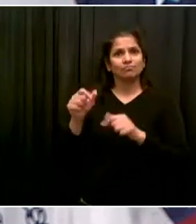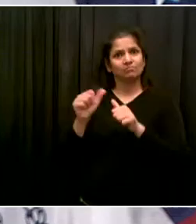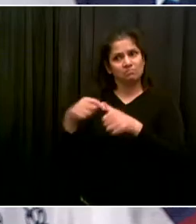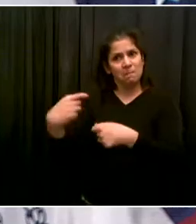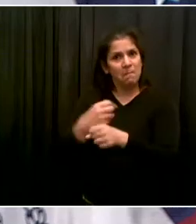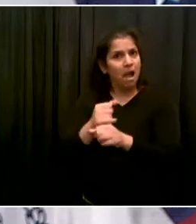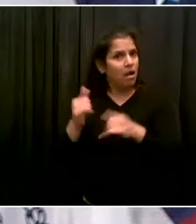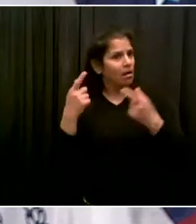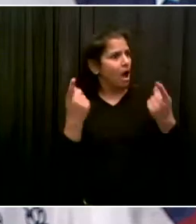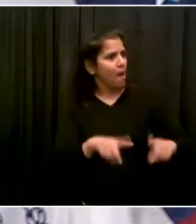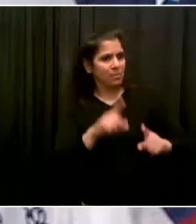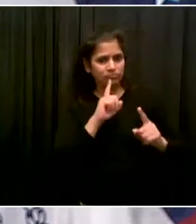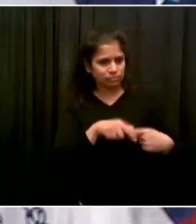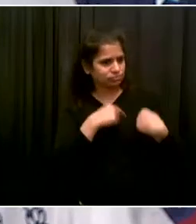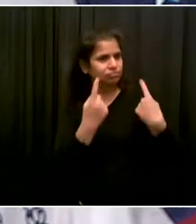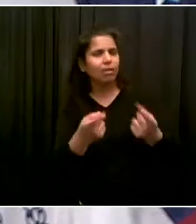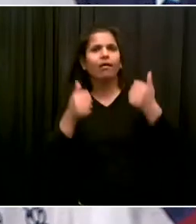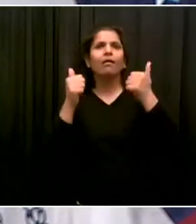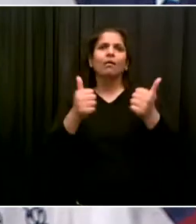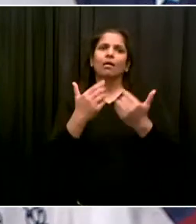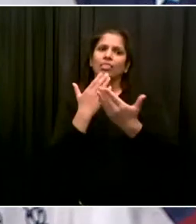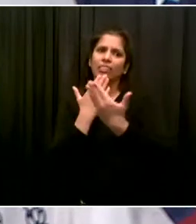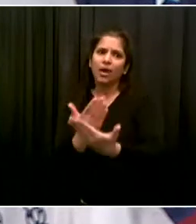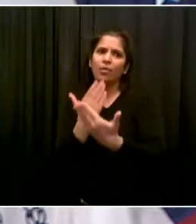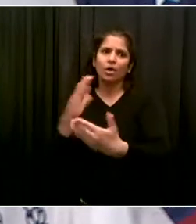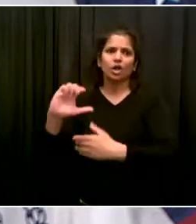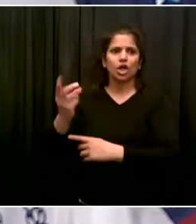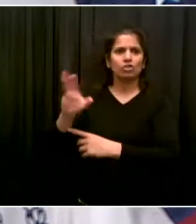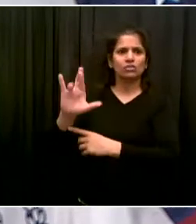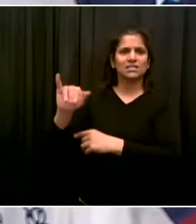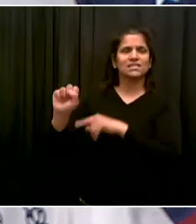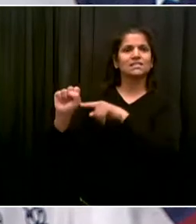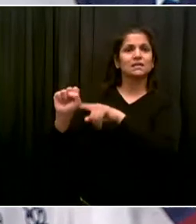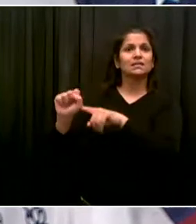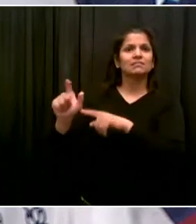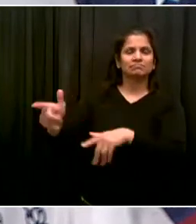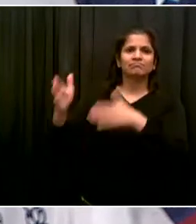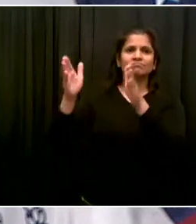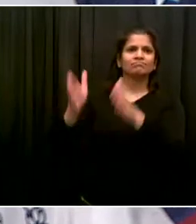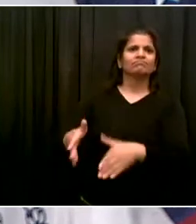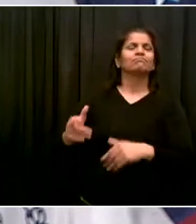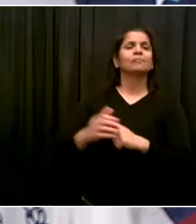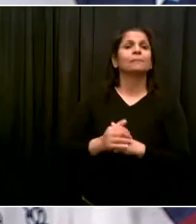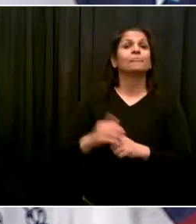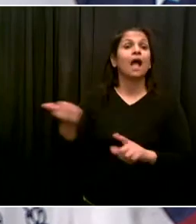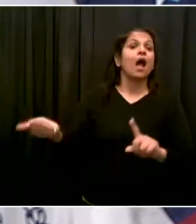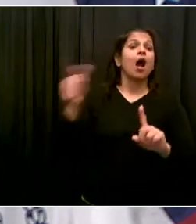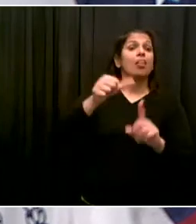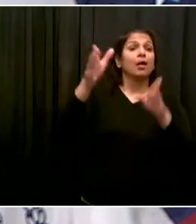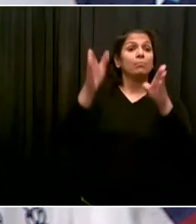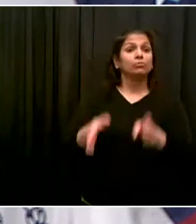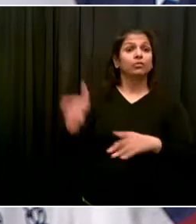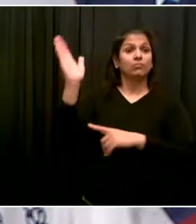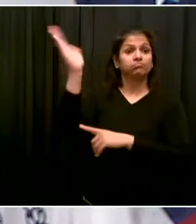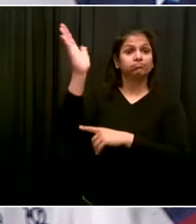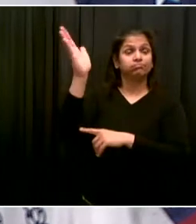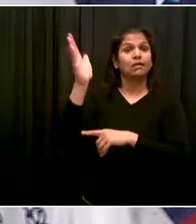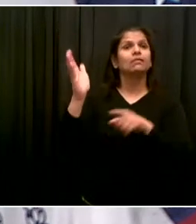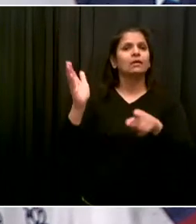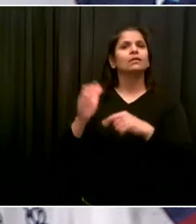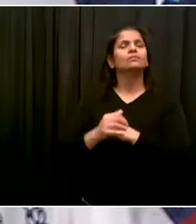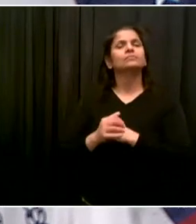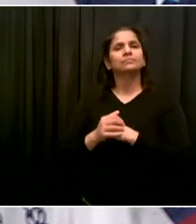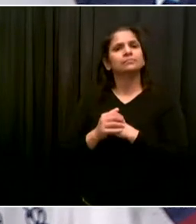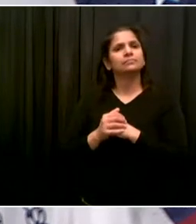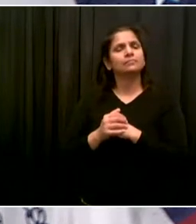you to hear from someone who really knows his stuff and will tell you why this matters so much that we're doing Summer Rising. He was a